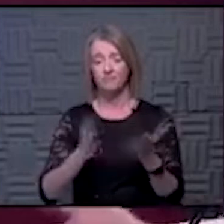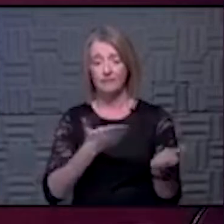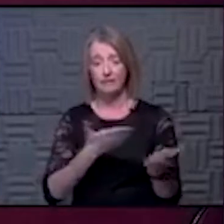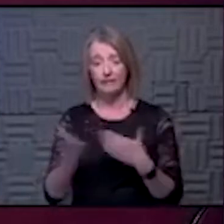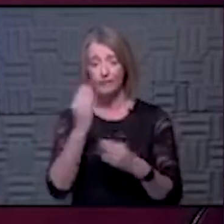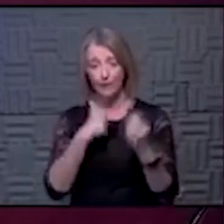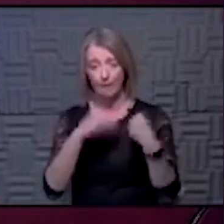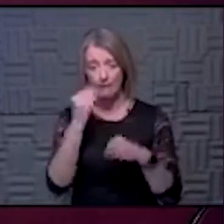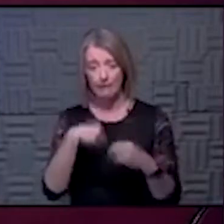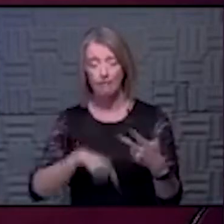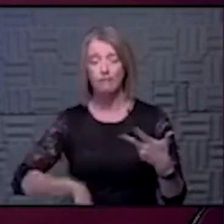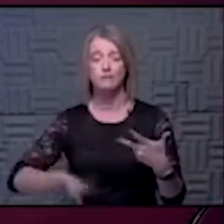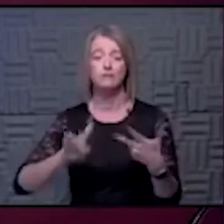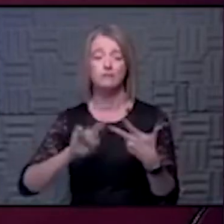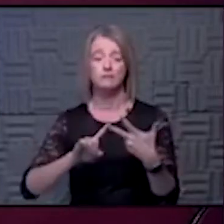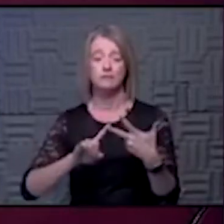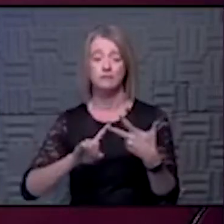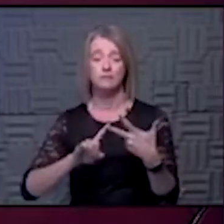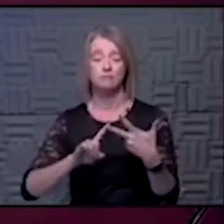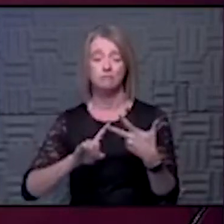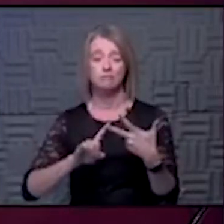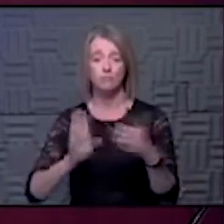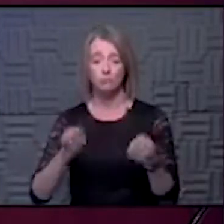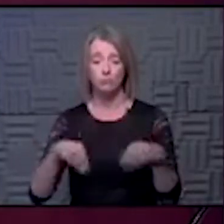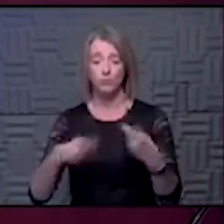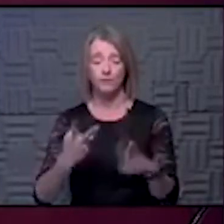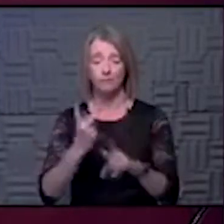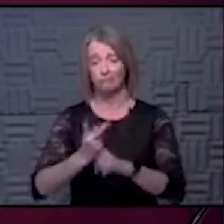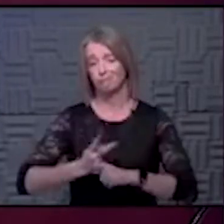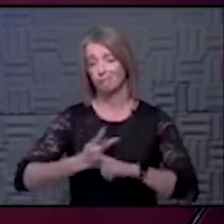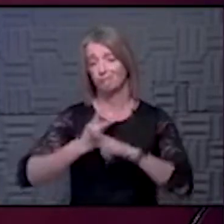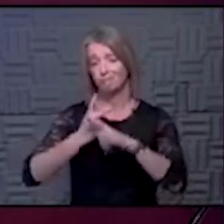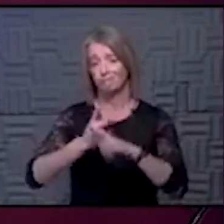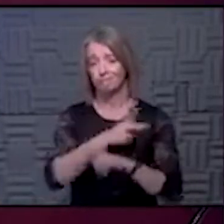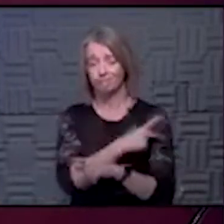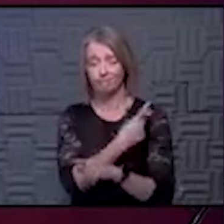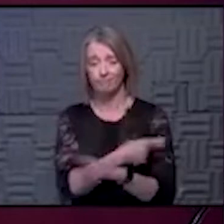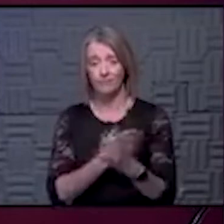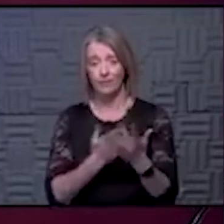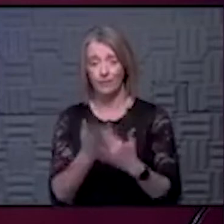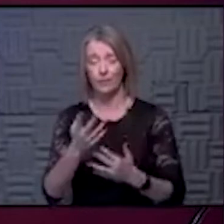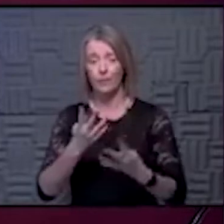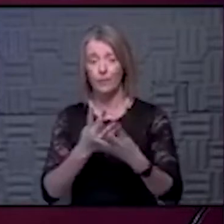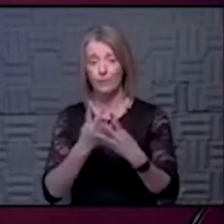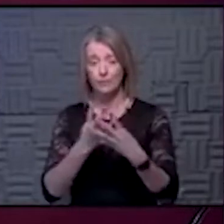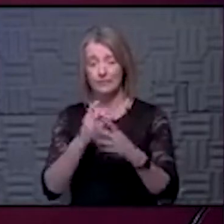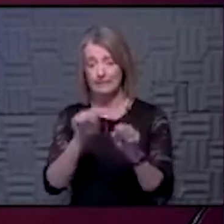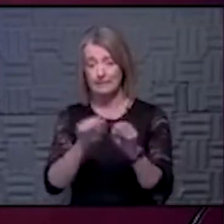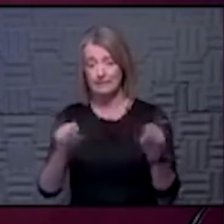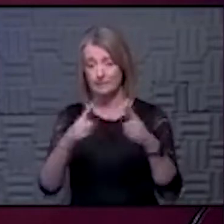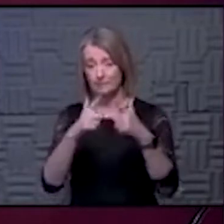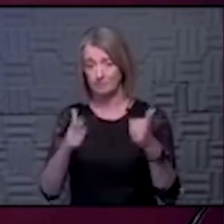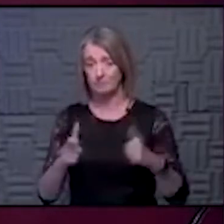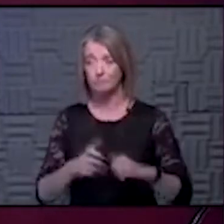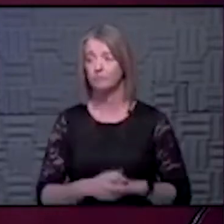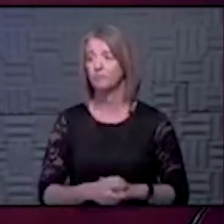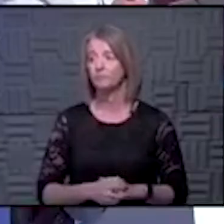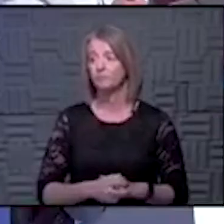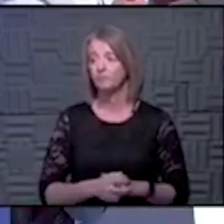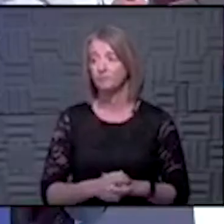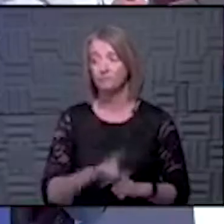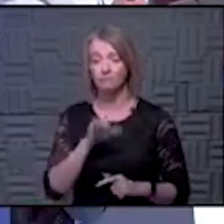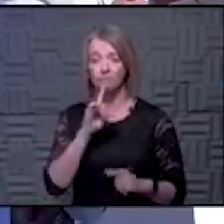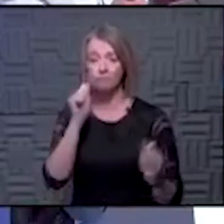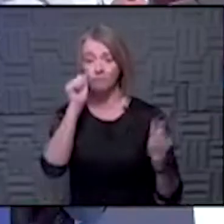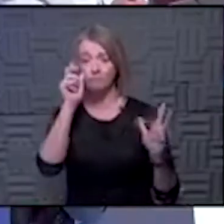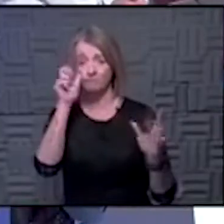delivering meals to providing care, especially through the prison system, et cetera. Pretty